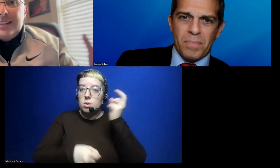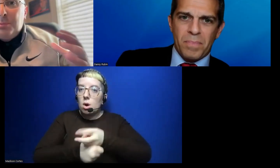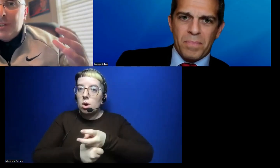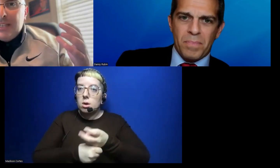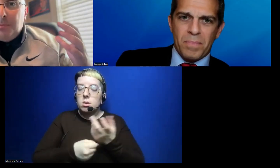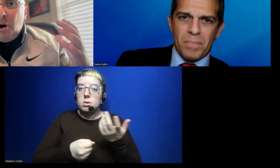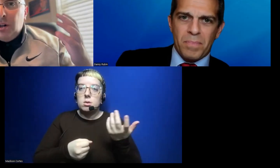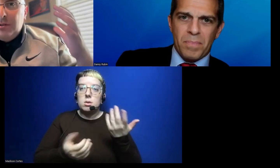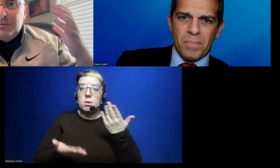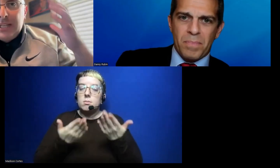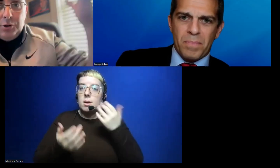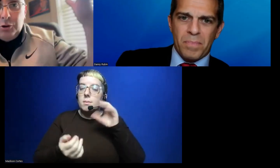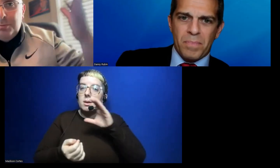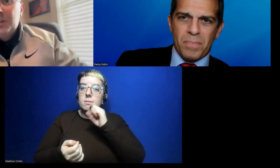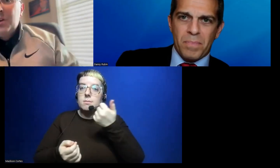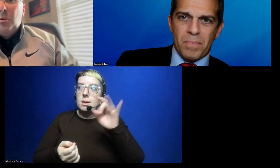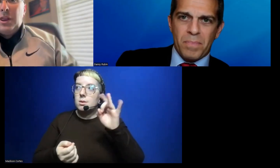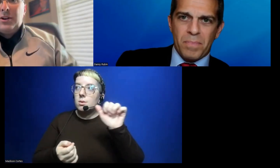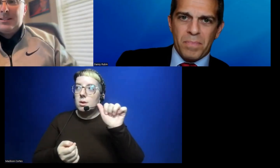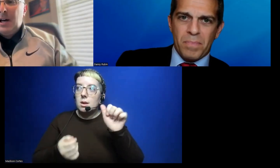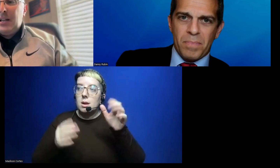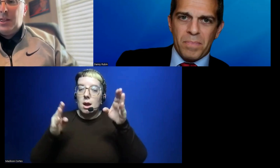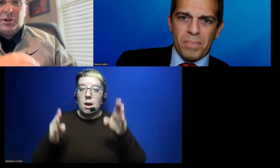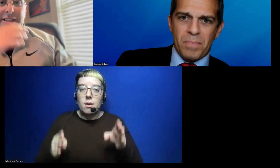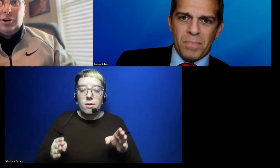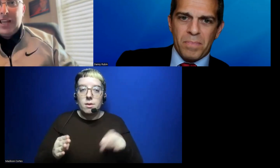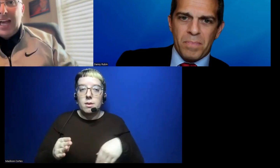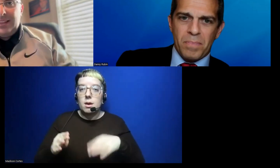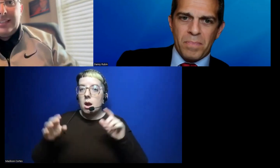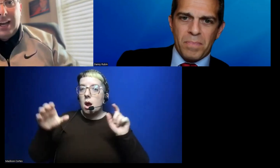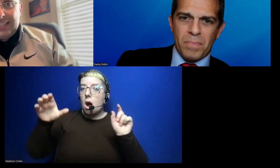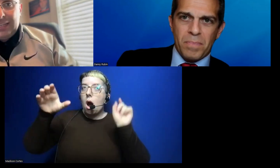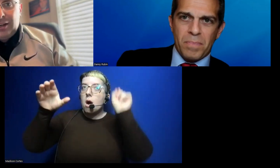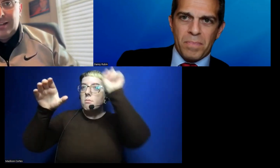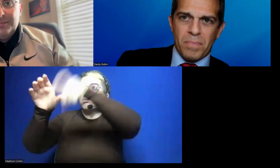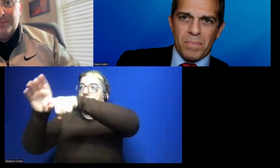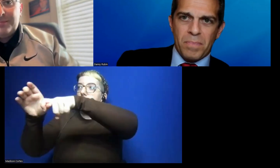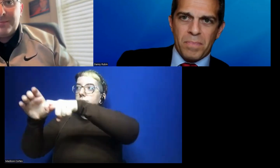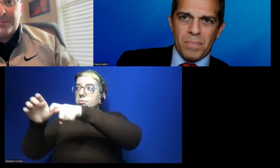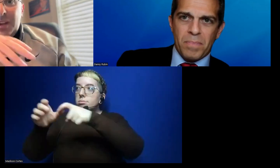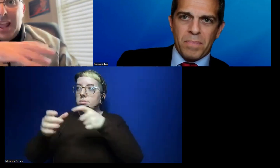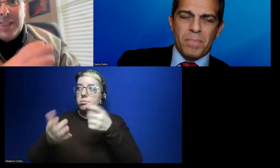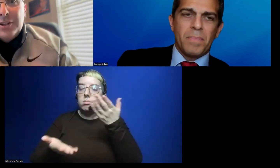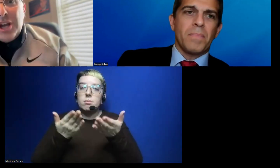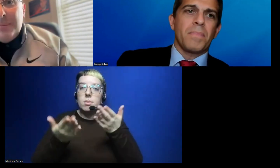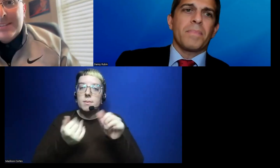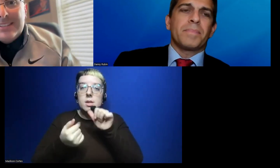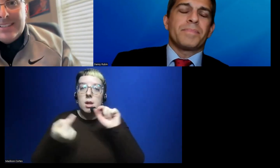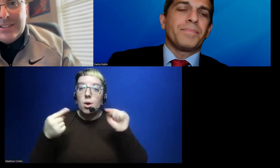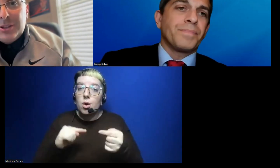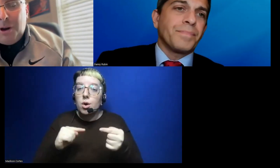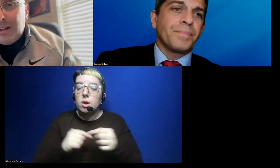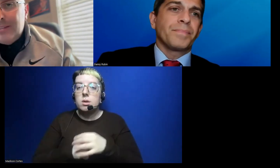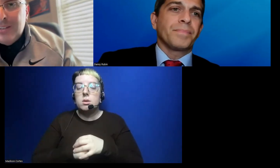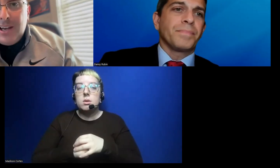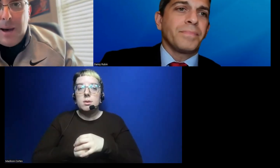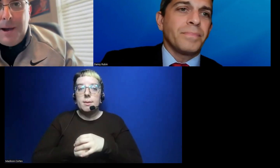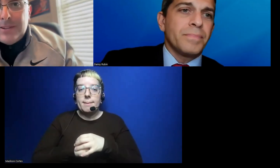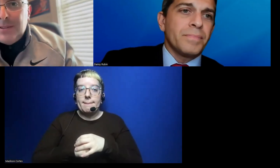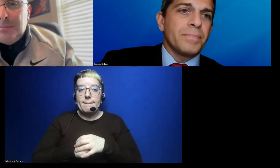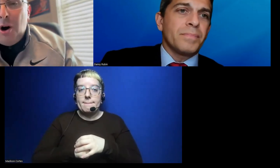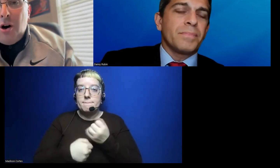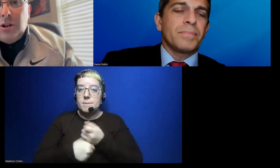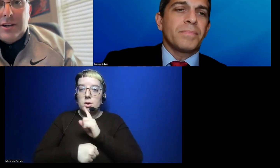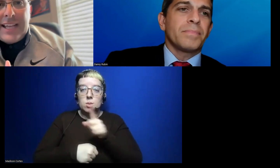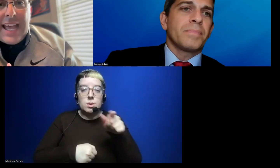18-year-old athlete putting a ball in a hoop, whether it's about a 30-year-old athlete not getting hurt. Their job is contingent upon a